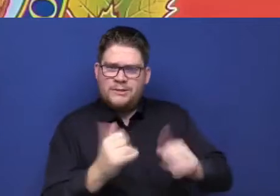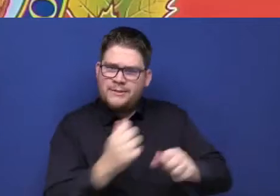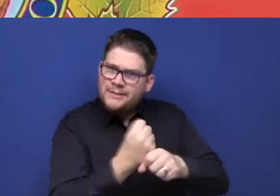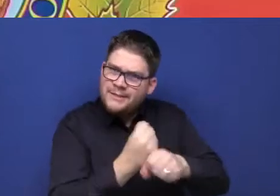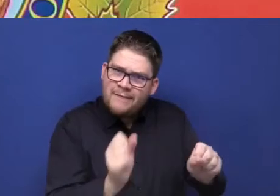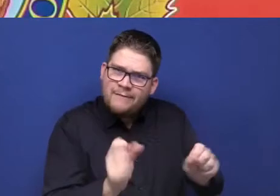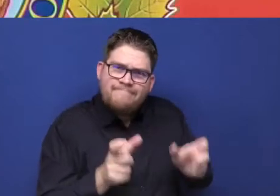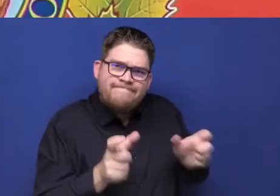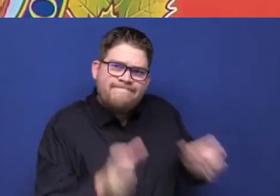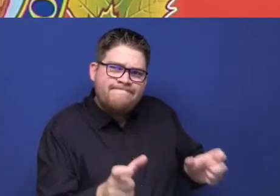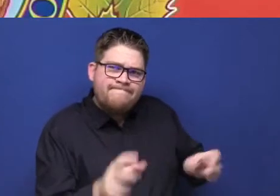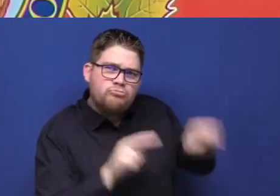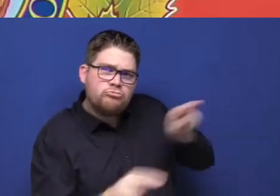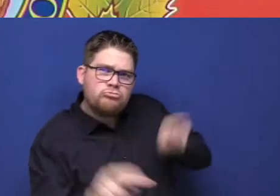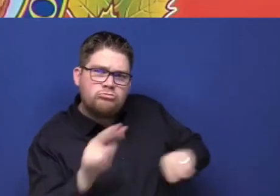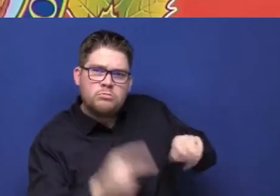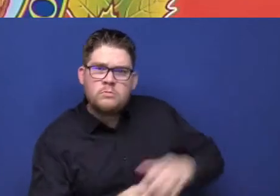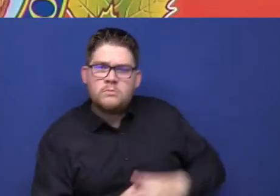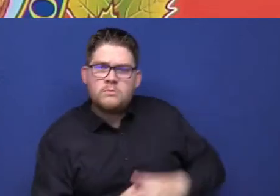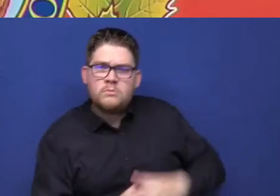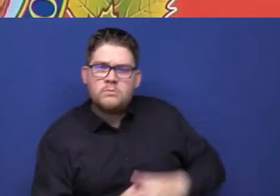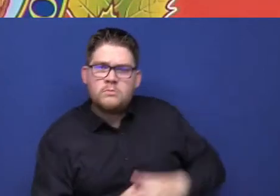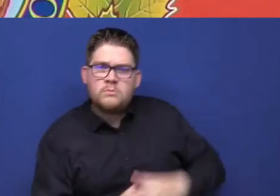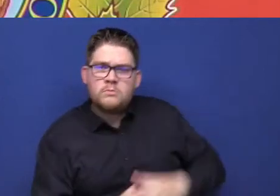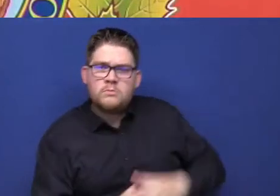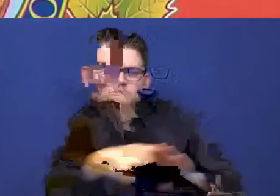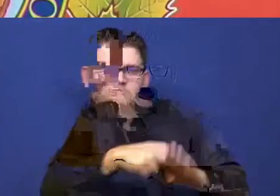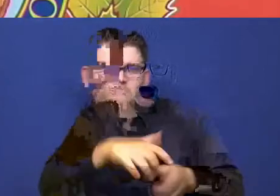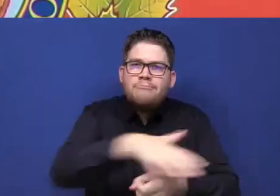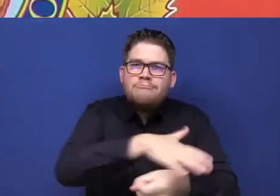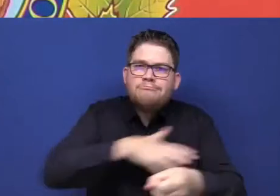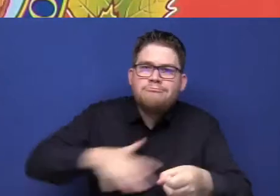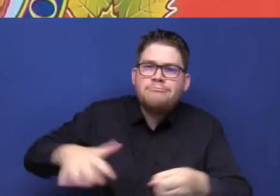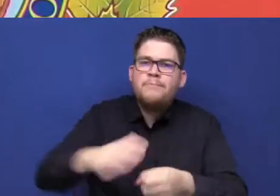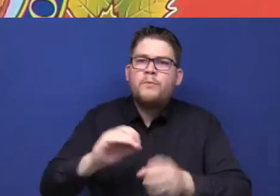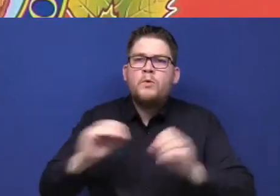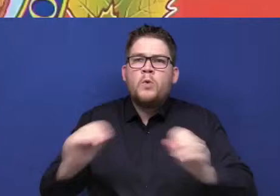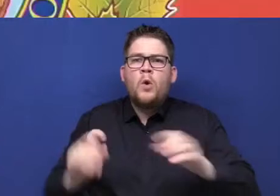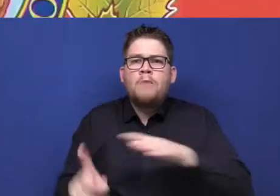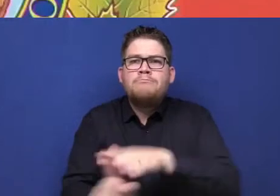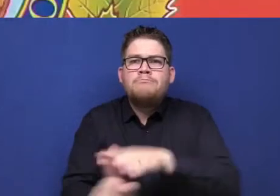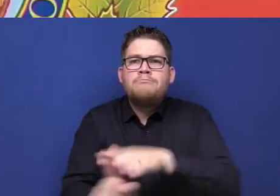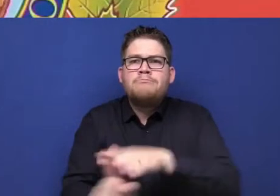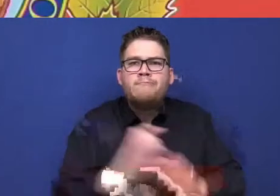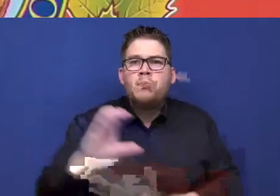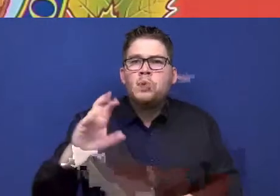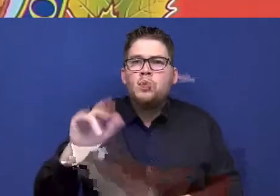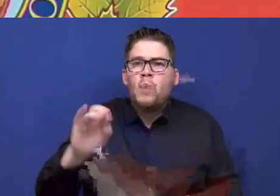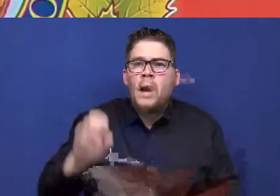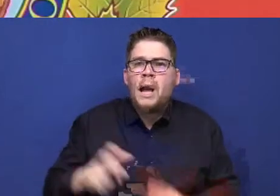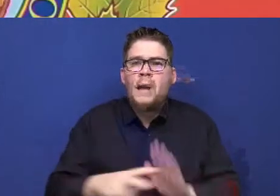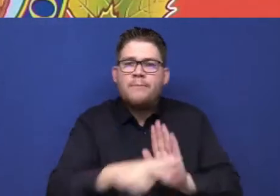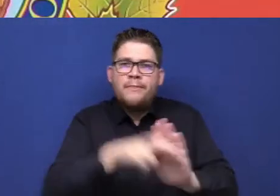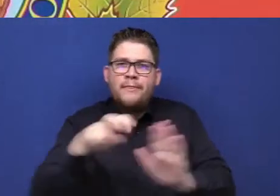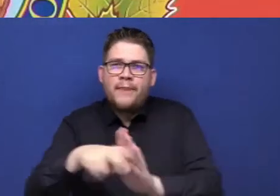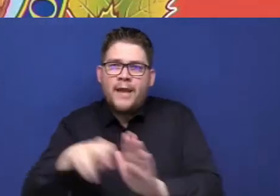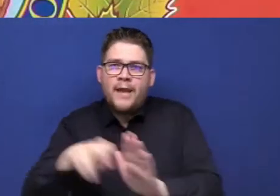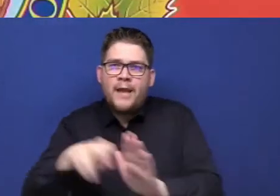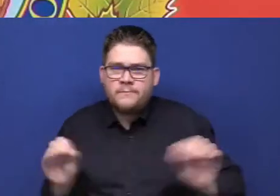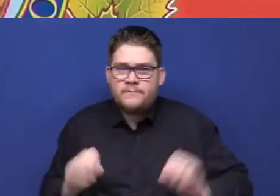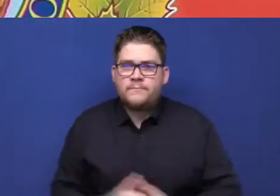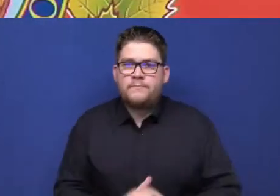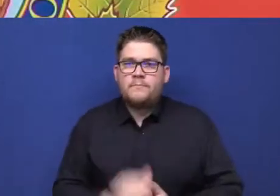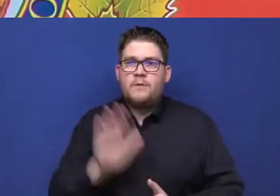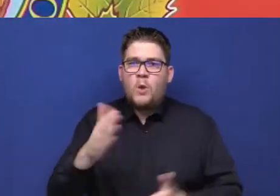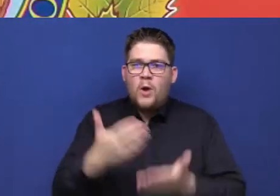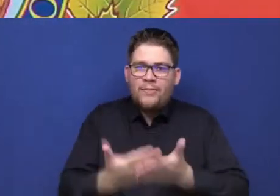your homes are safe. If you do have any concerns with respect to what you're seeing on your surveillance video or your CCTV,